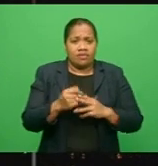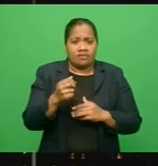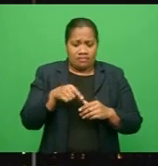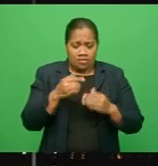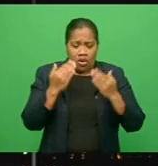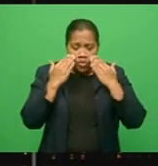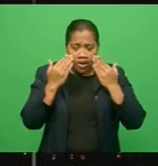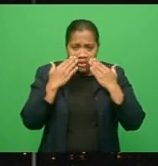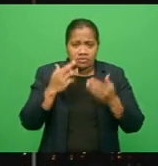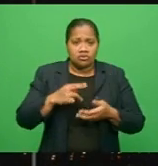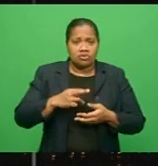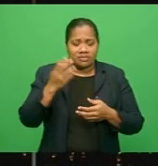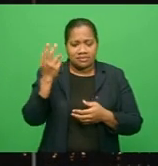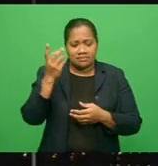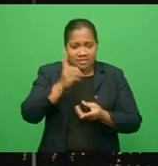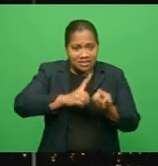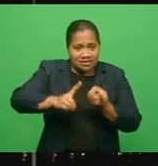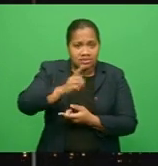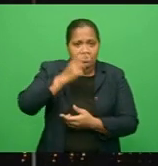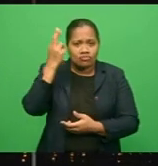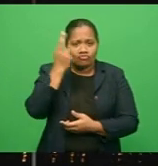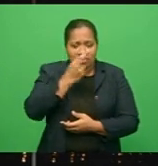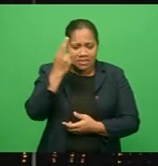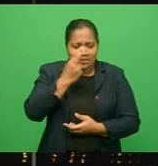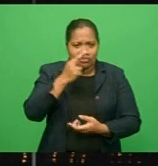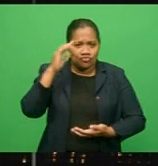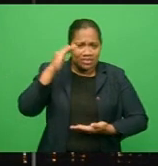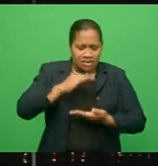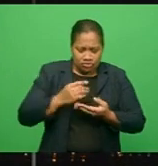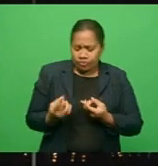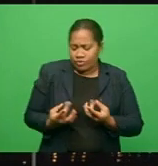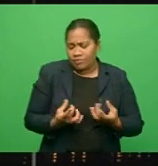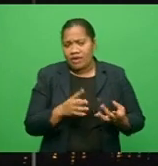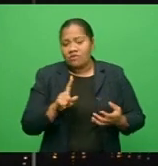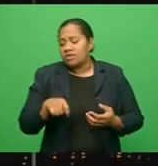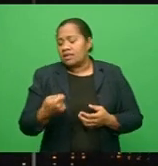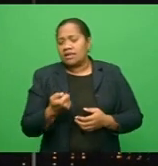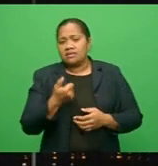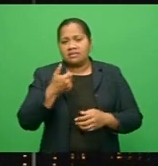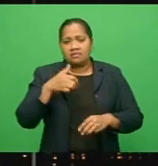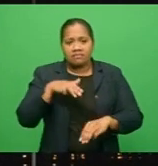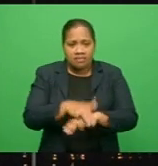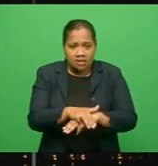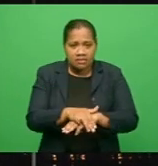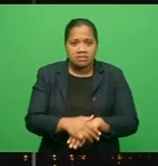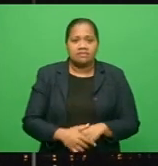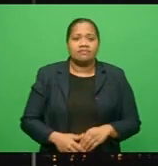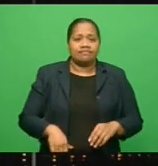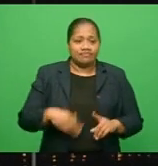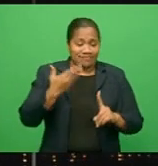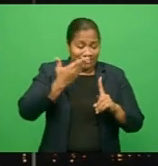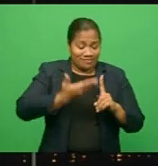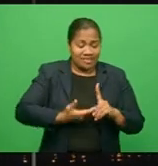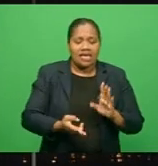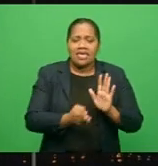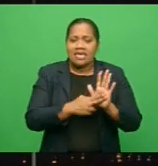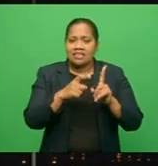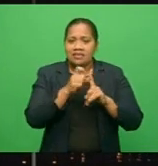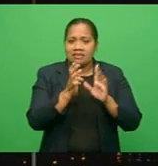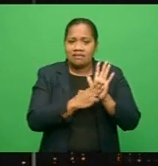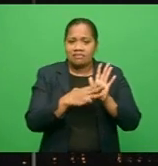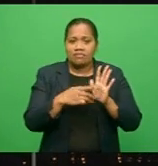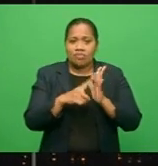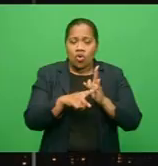on disaster risk reduction to prepare for the next 6 months. Koroi Tandalala reports the NDMO launched Disaster Awareness Week in